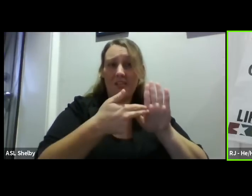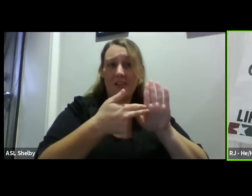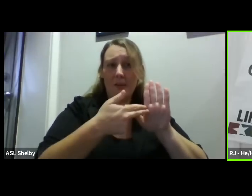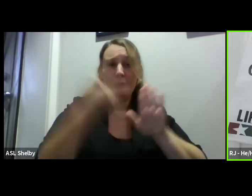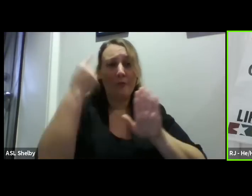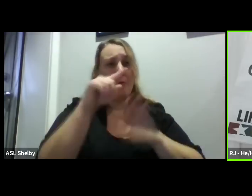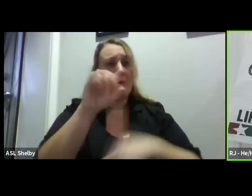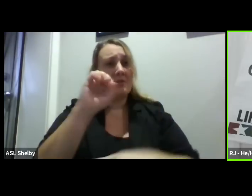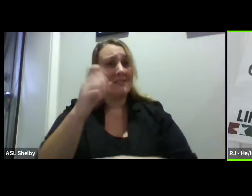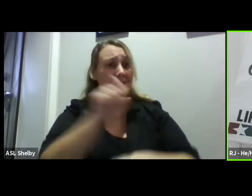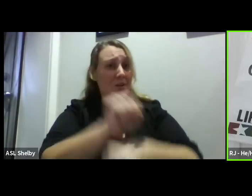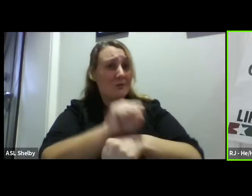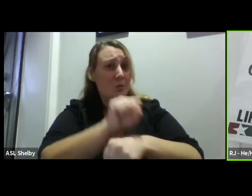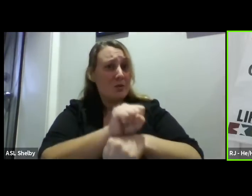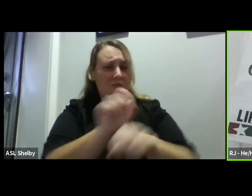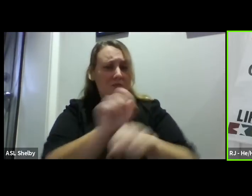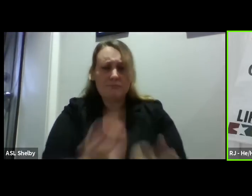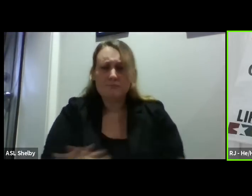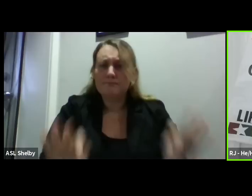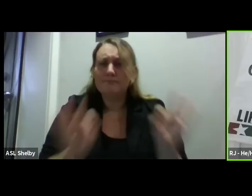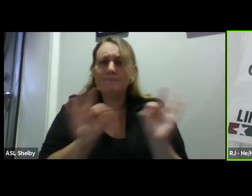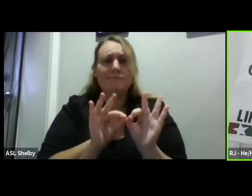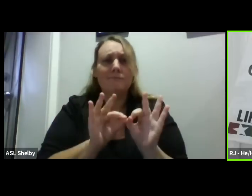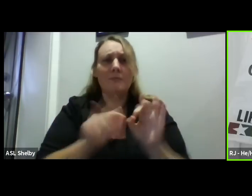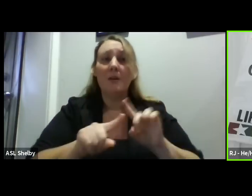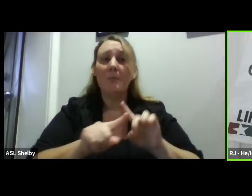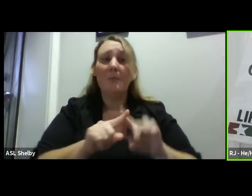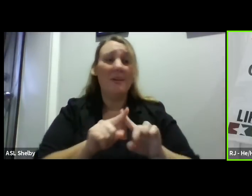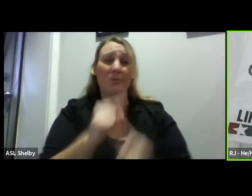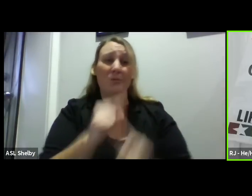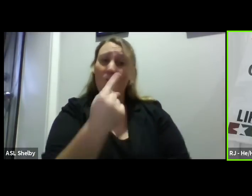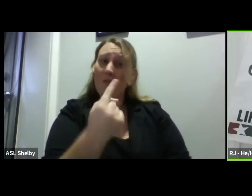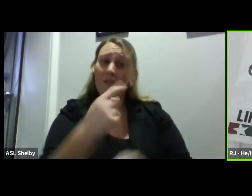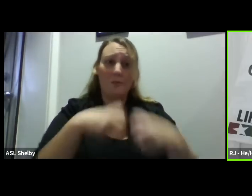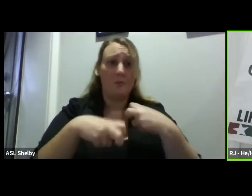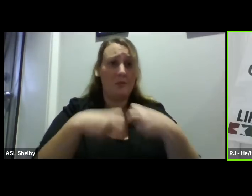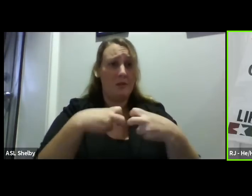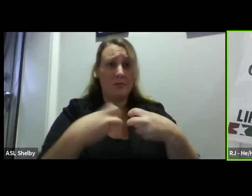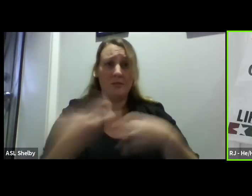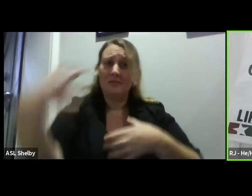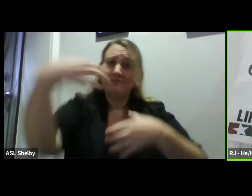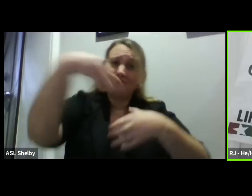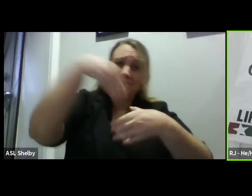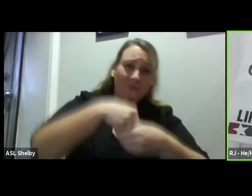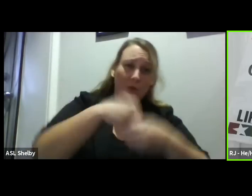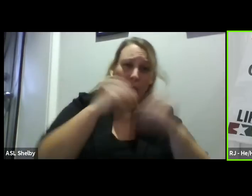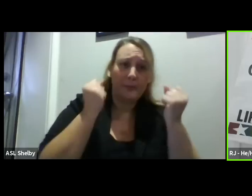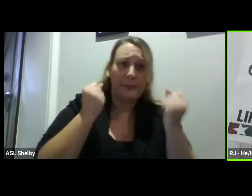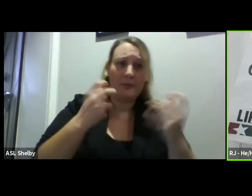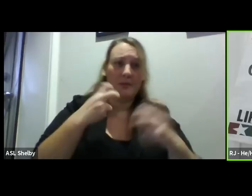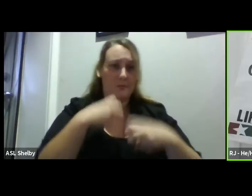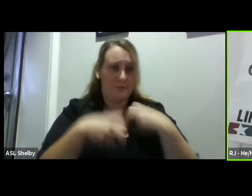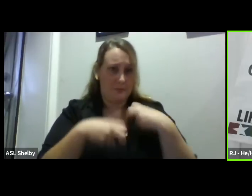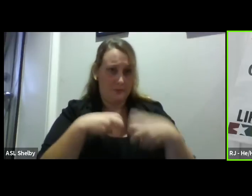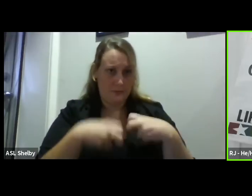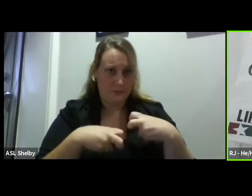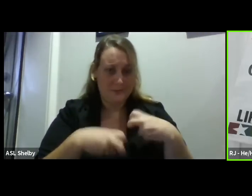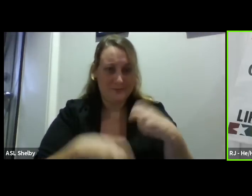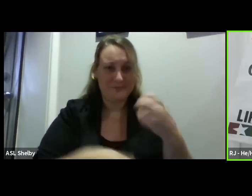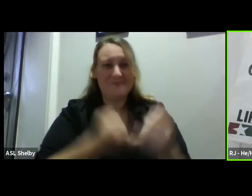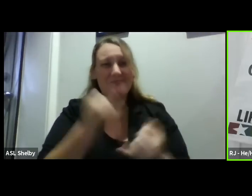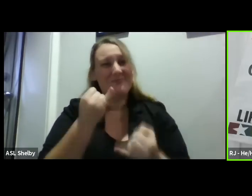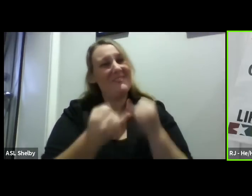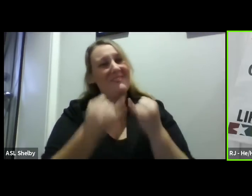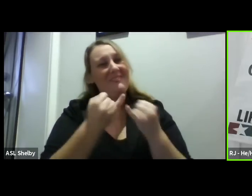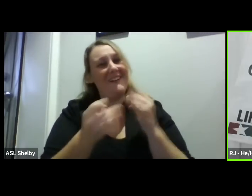endeavor. And lastly, I want to call out all of